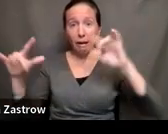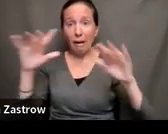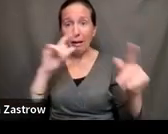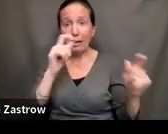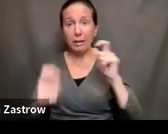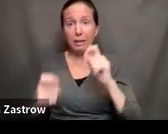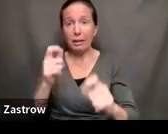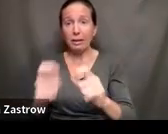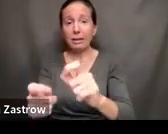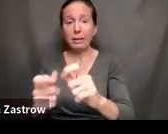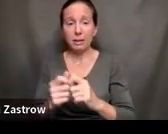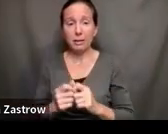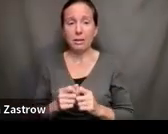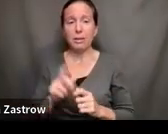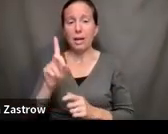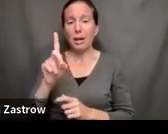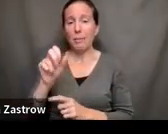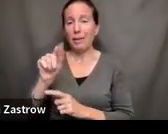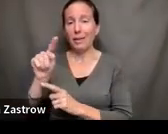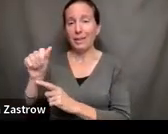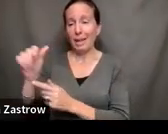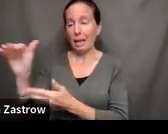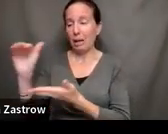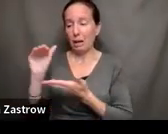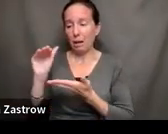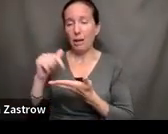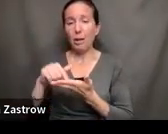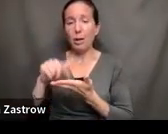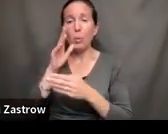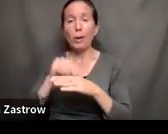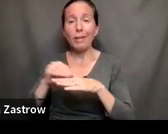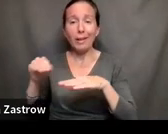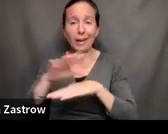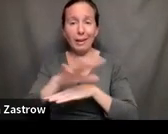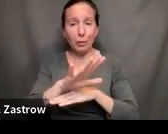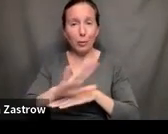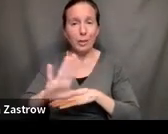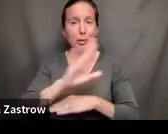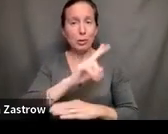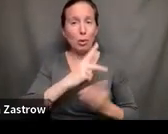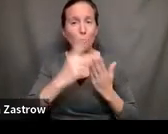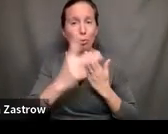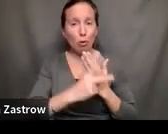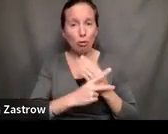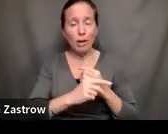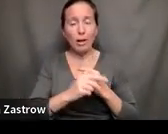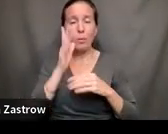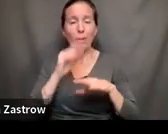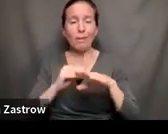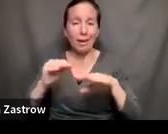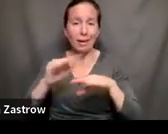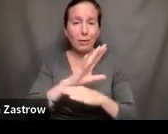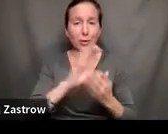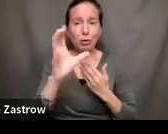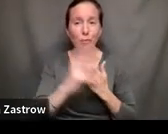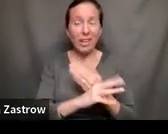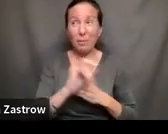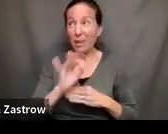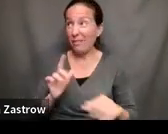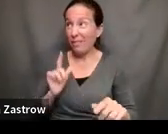programming. Because if you do end up in due process, it is going to come back to hurt